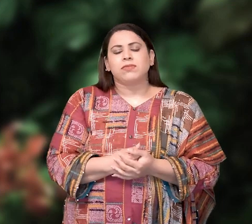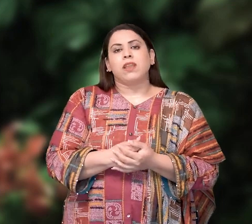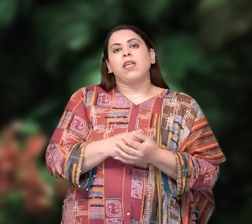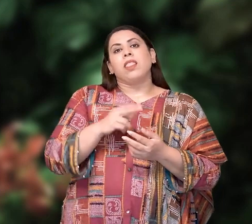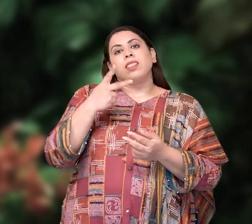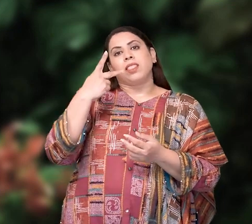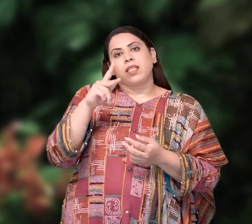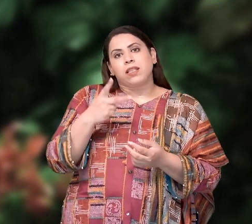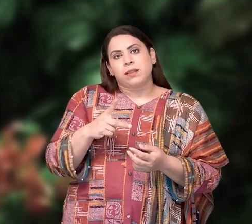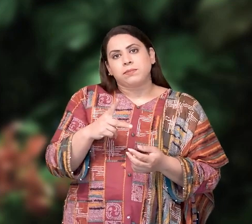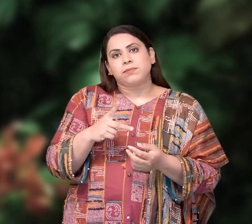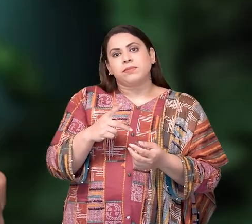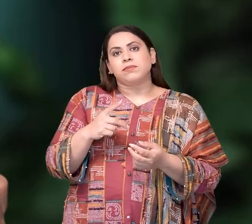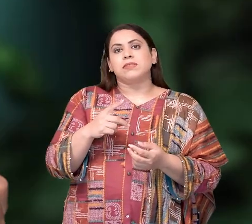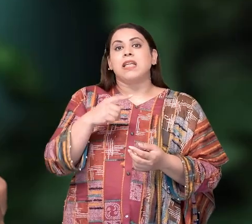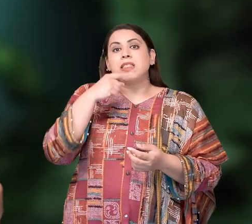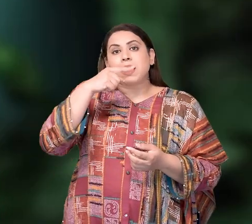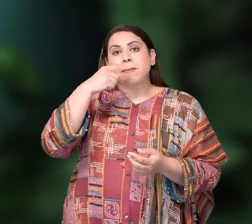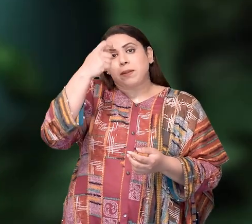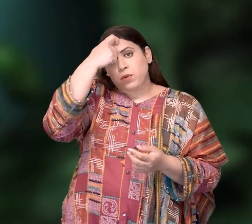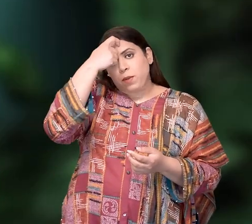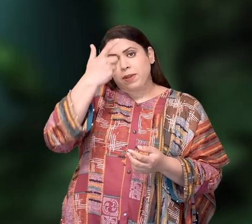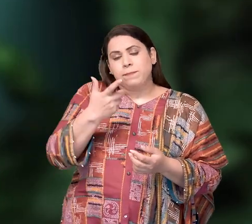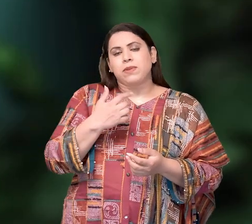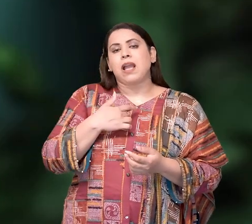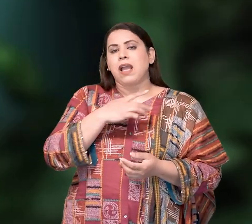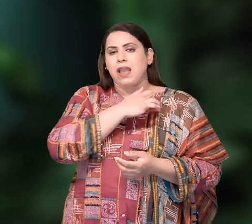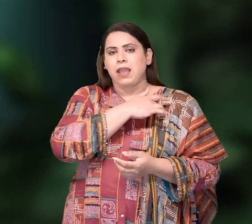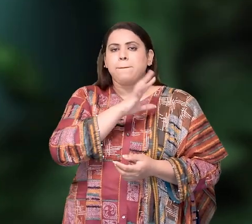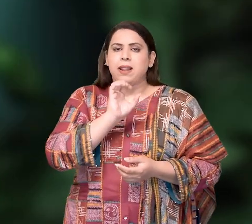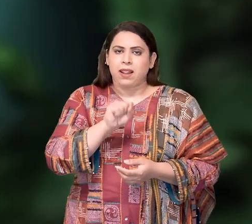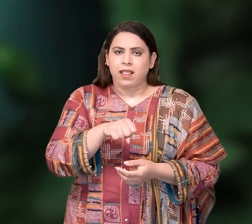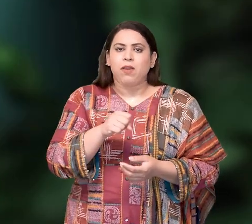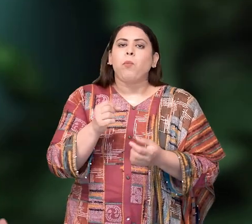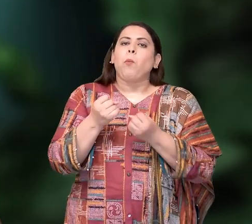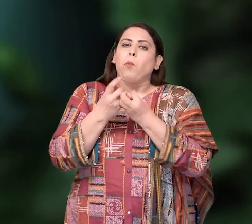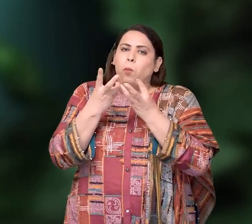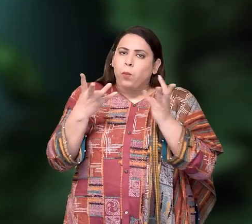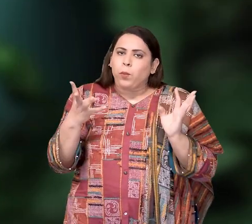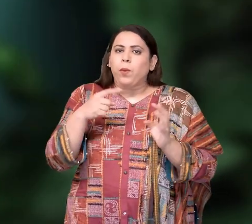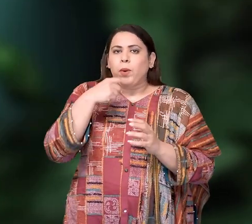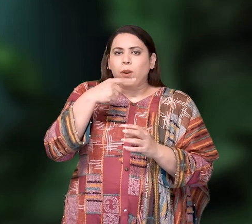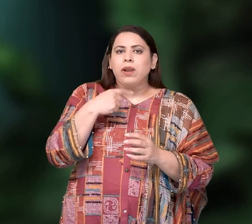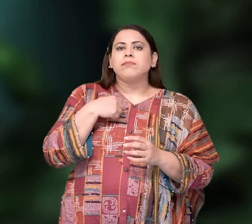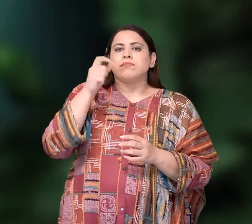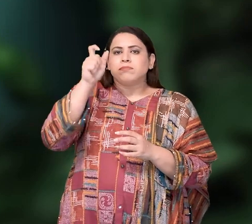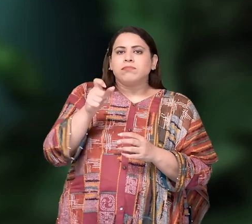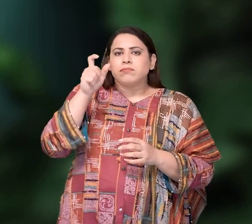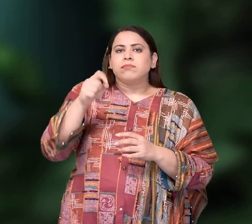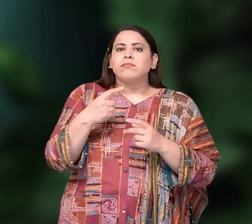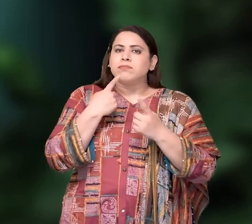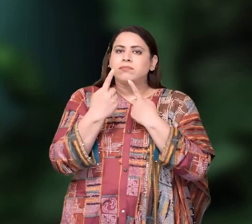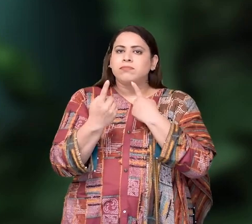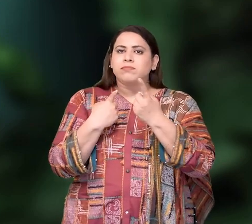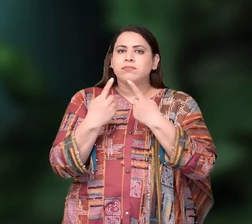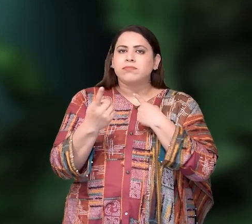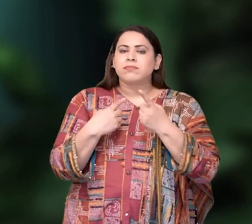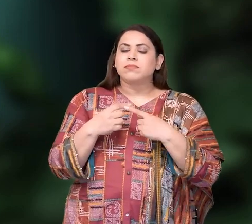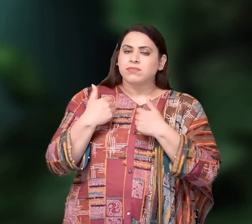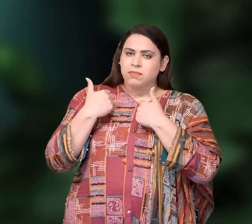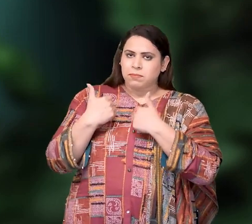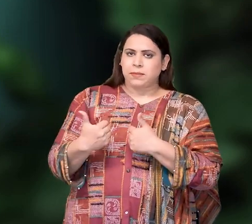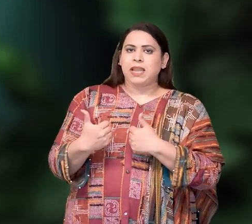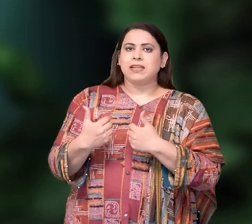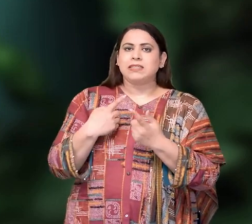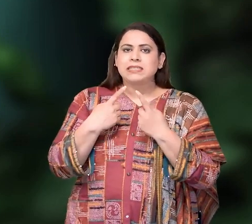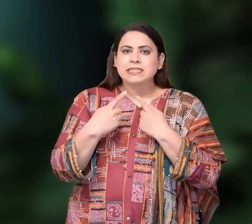namely being the language issue. I believe the more languages a person speaks, the better it is